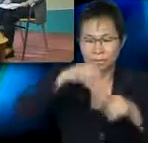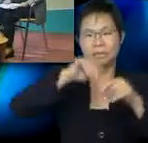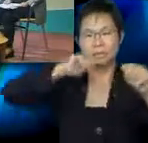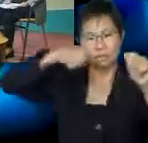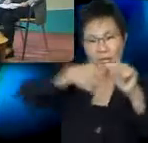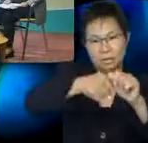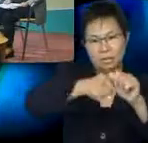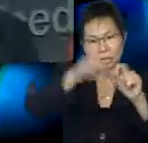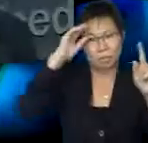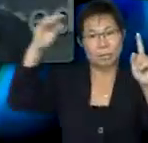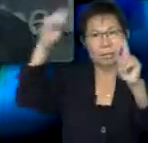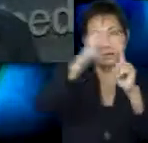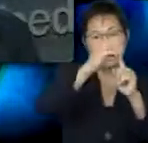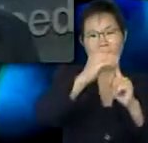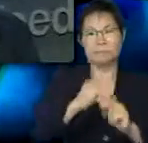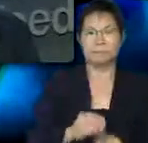purposes.